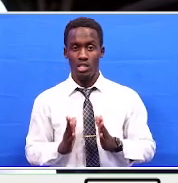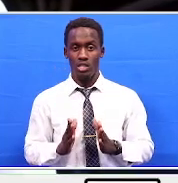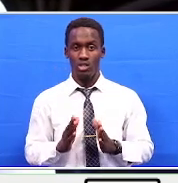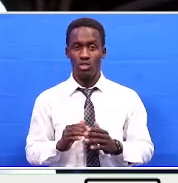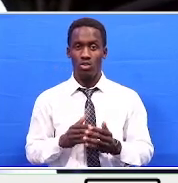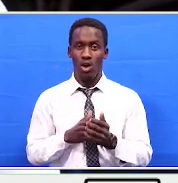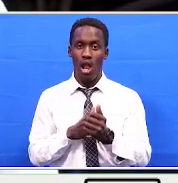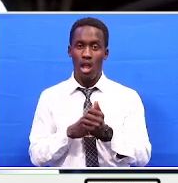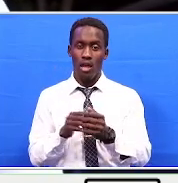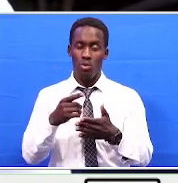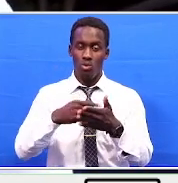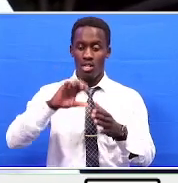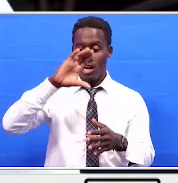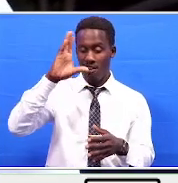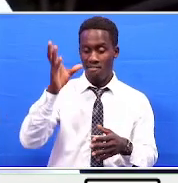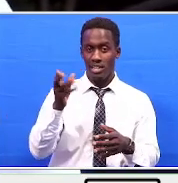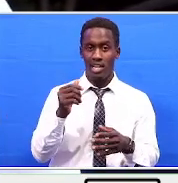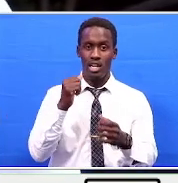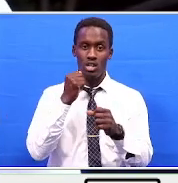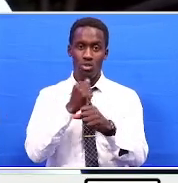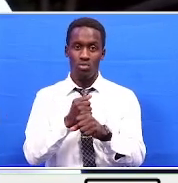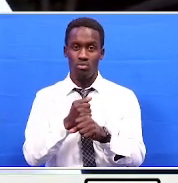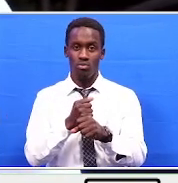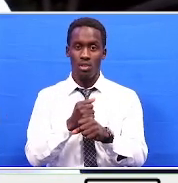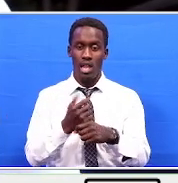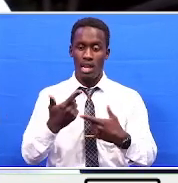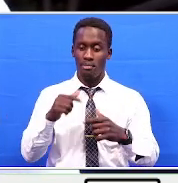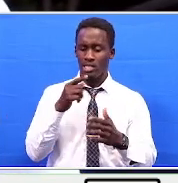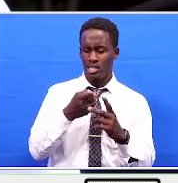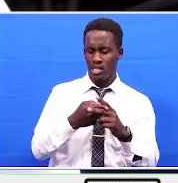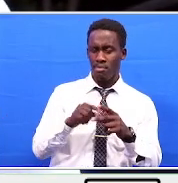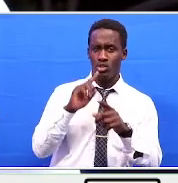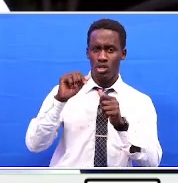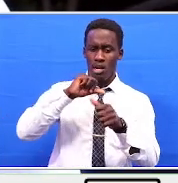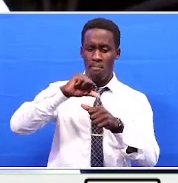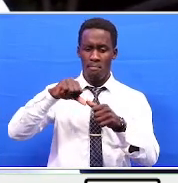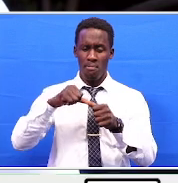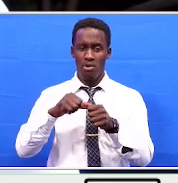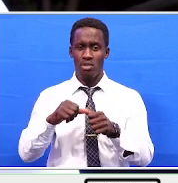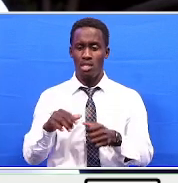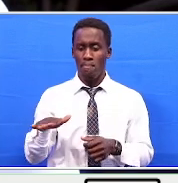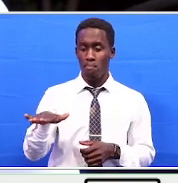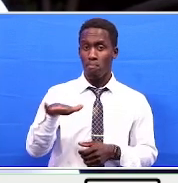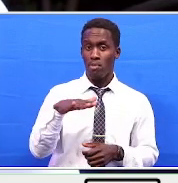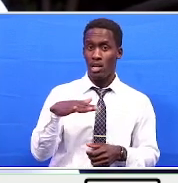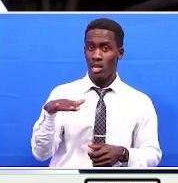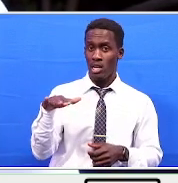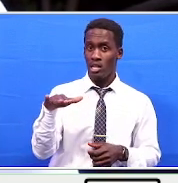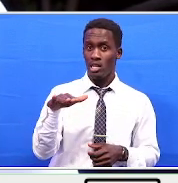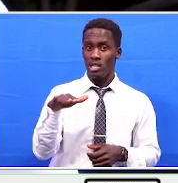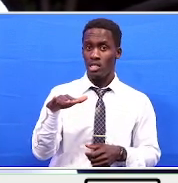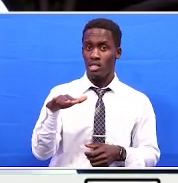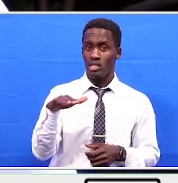what, you know, Africa can do. Right. Let me start by talking of the demographics, of the